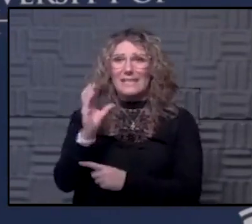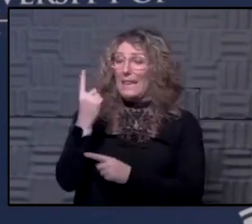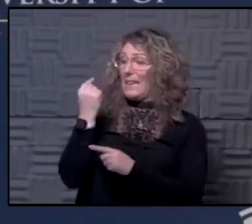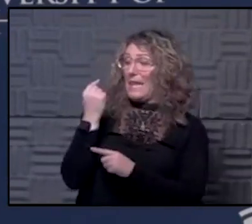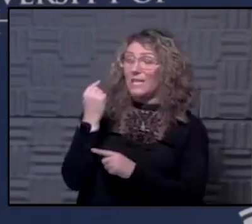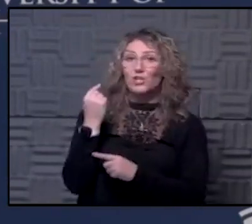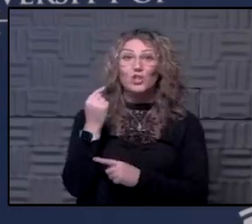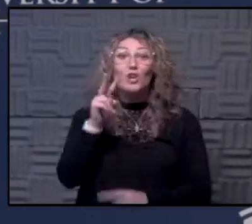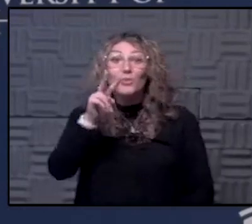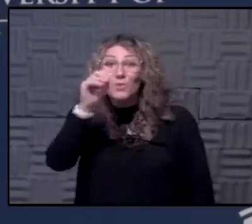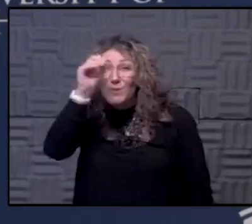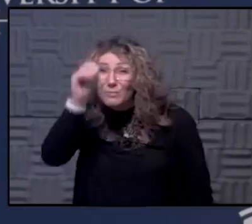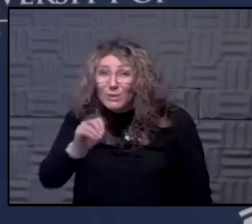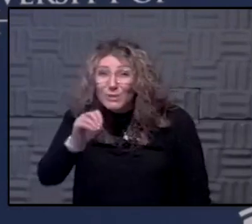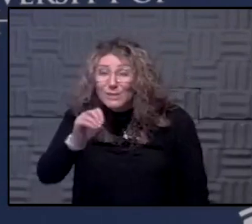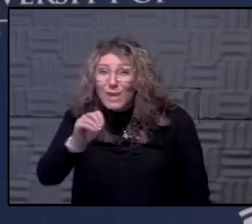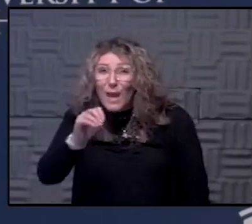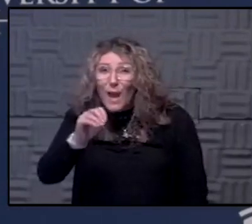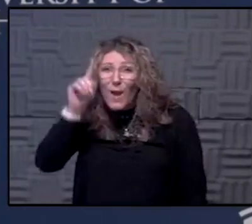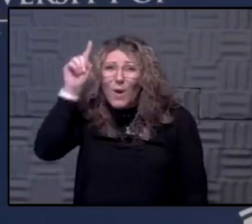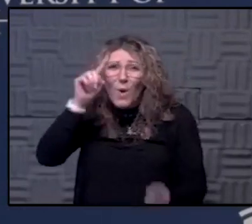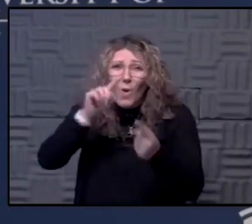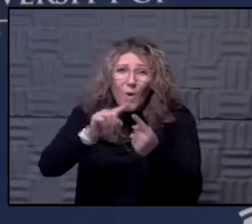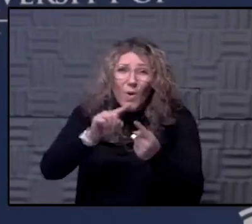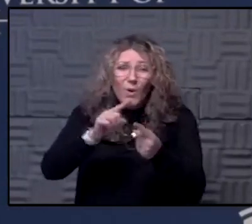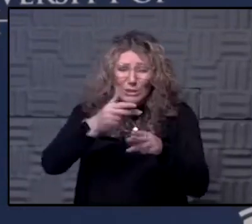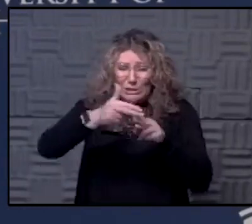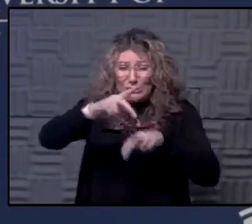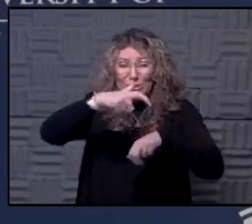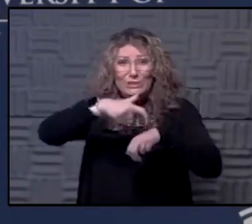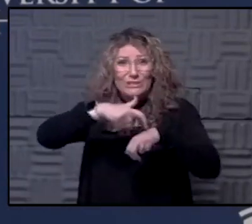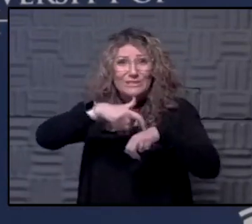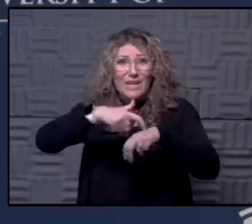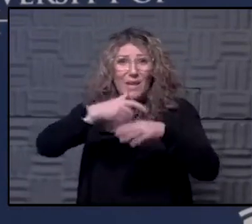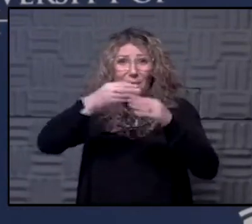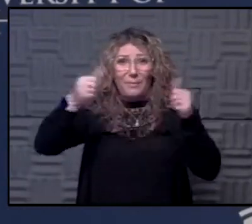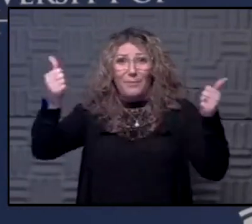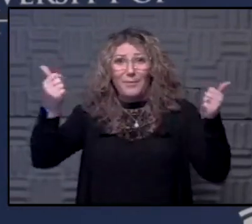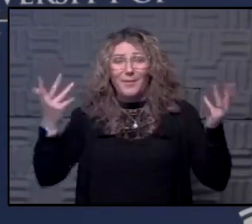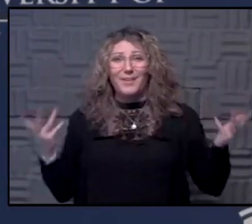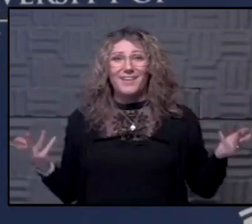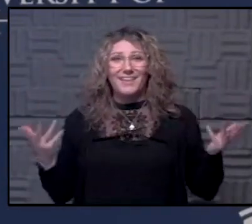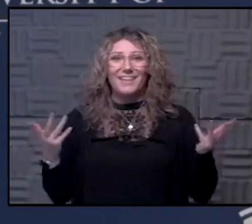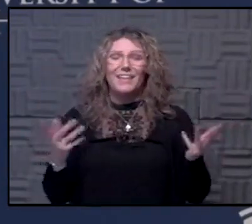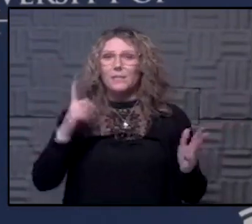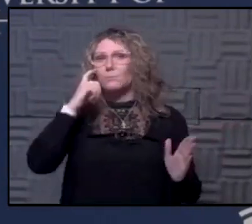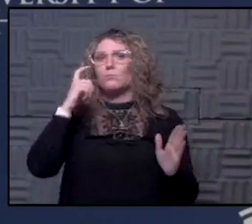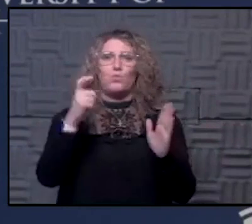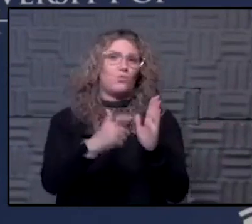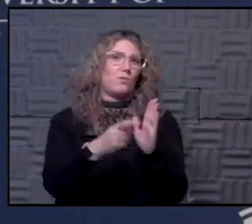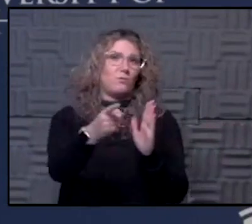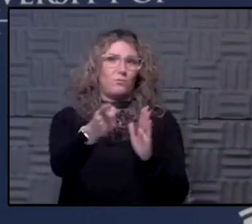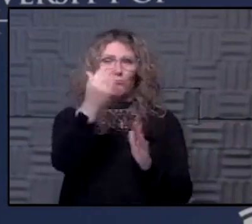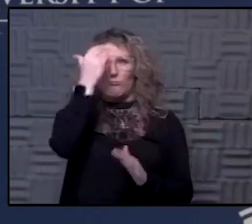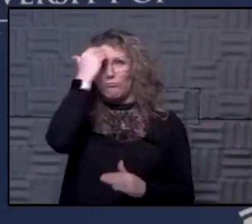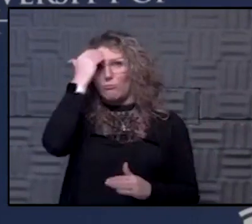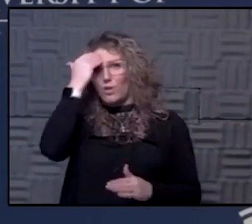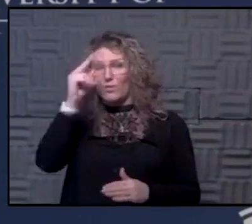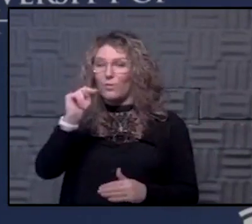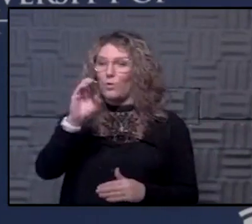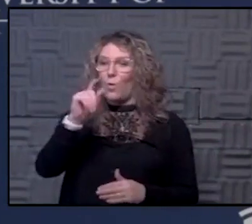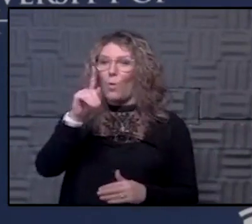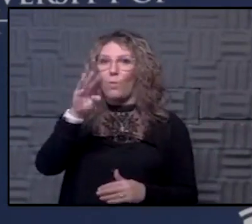it was only 2%. So really in a short period of time, it's disappeared. And this has been recognized. You may know the Nobel